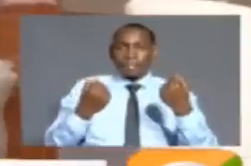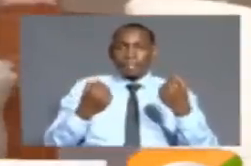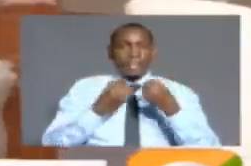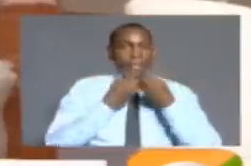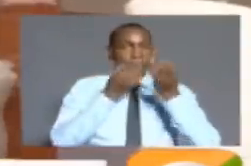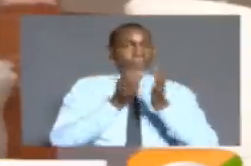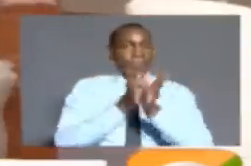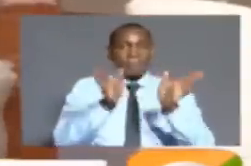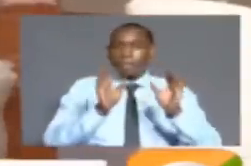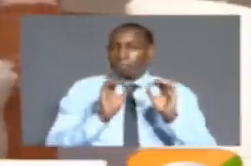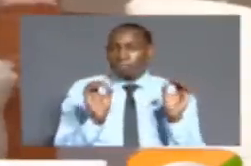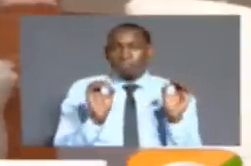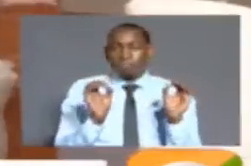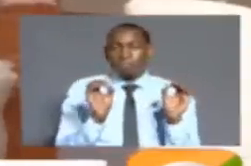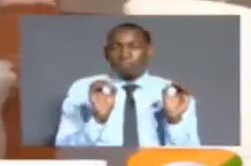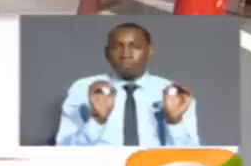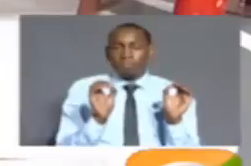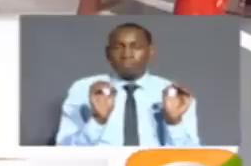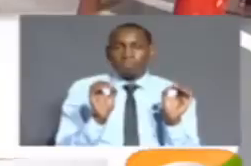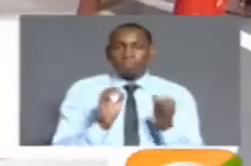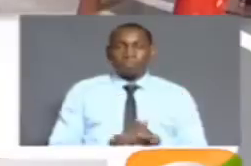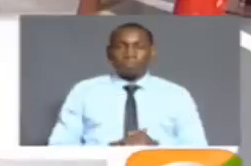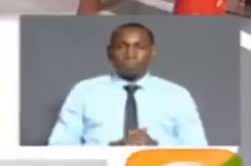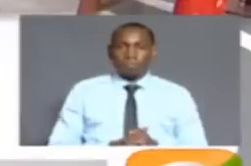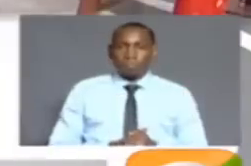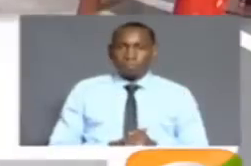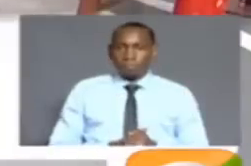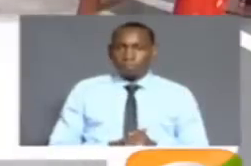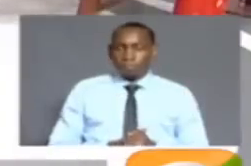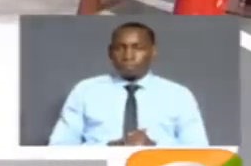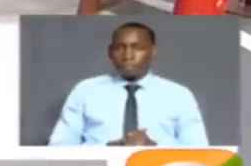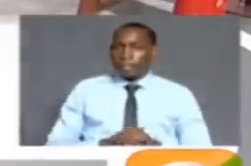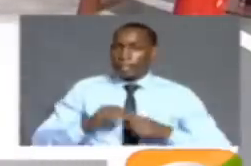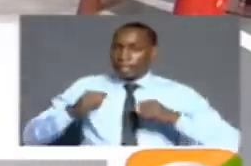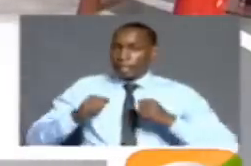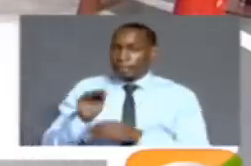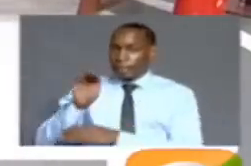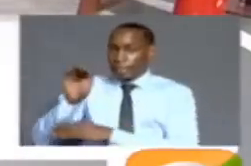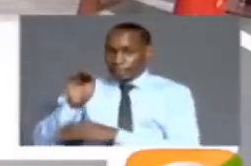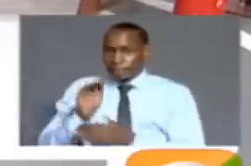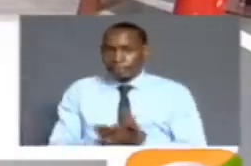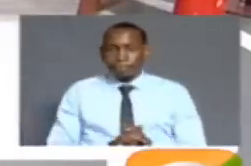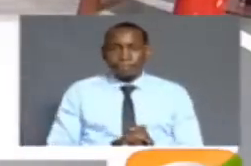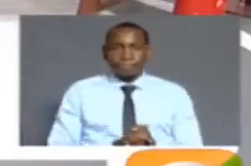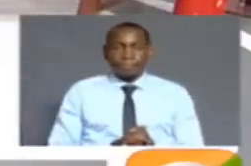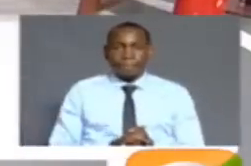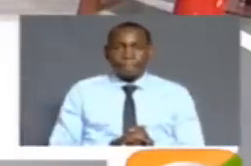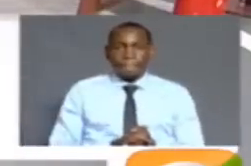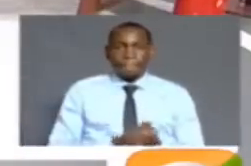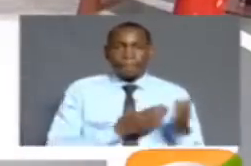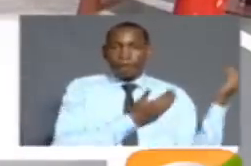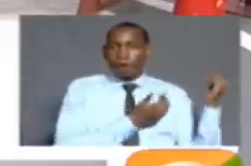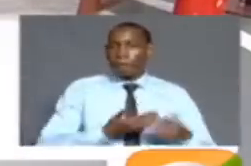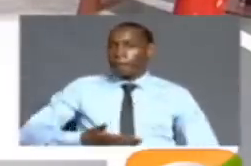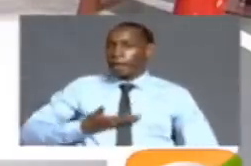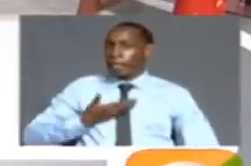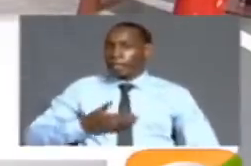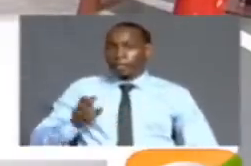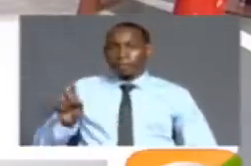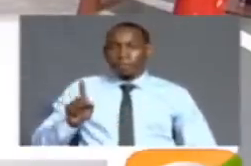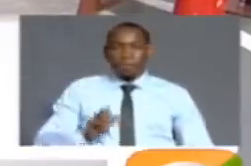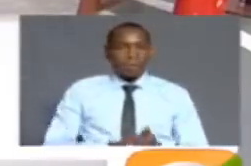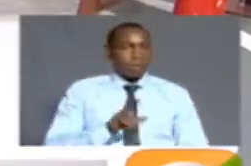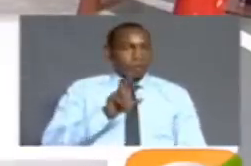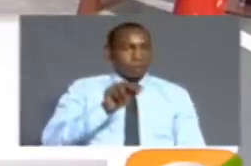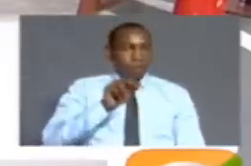public every day. Okay. Yeah. All right, my dear. Mm-hmm. I'm glad I asked you. Sure. I hope you're not too angry that I no, asked you. No, no, no. Why? You didn't ask